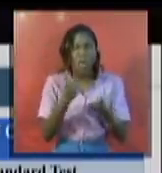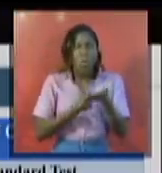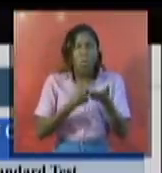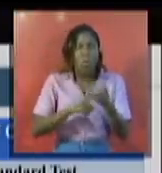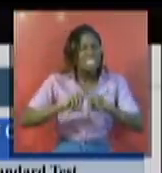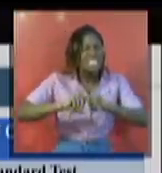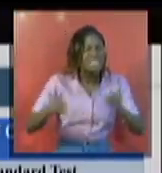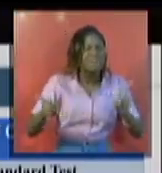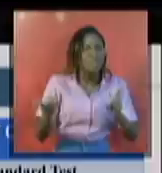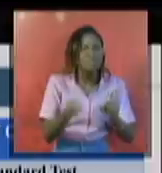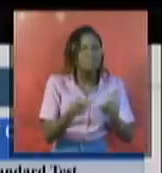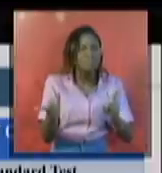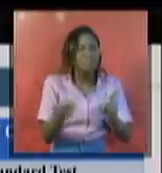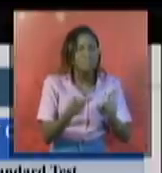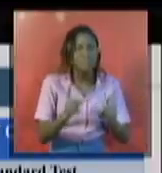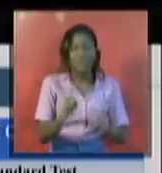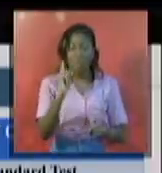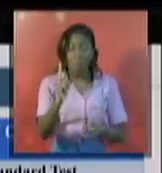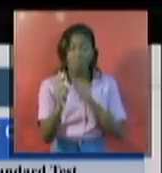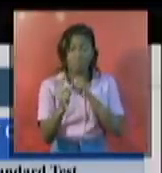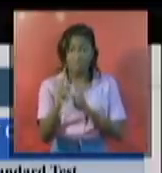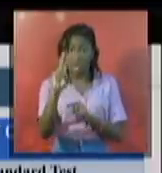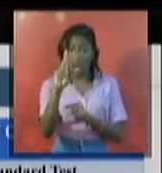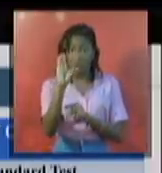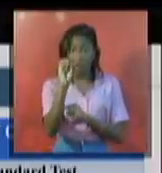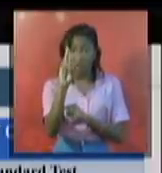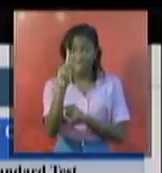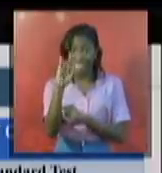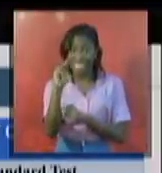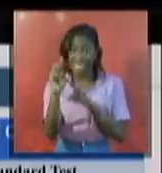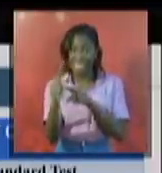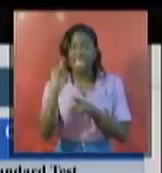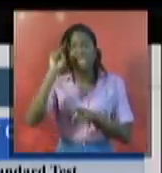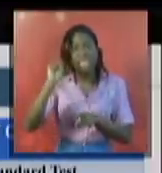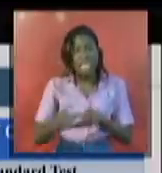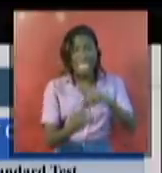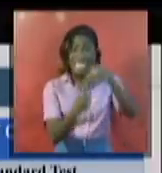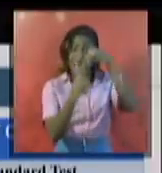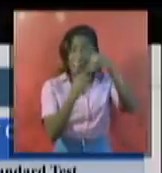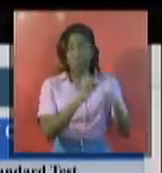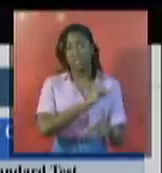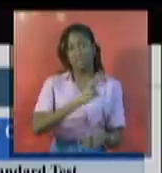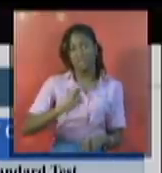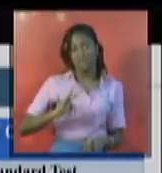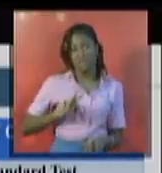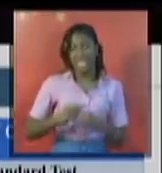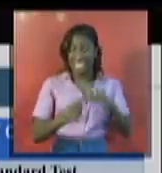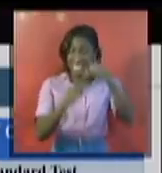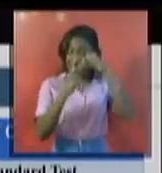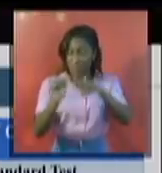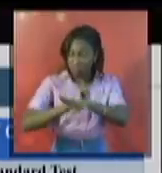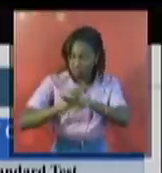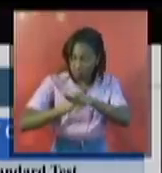is a high-tech molecular laboratory. It requires specialized staff with specialized training, and as